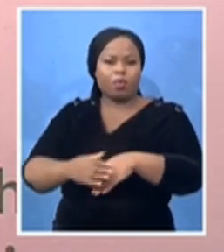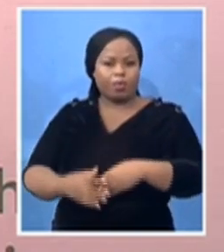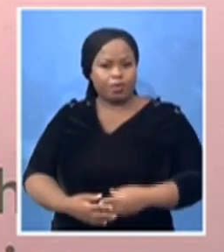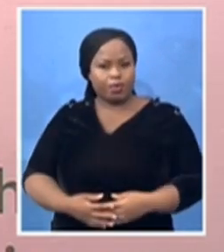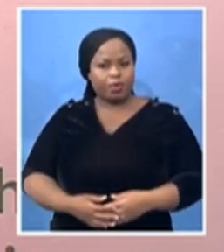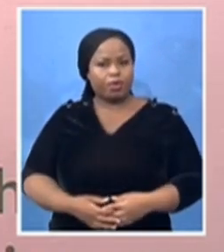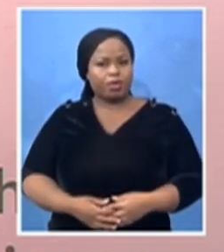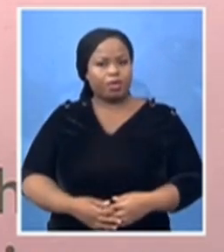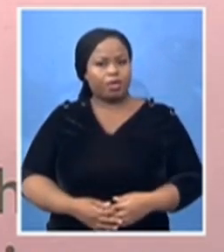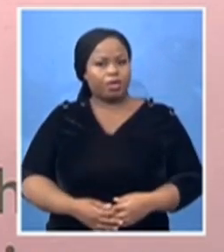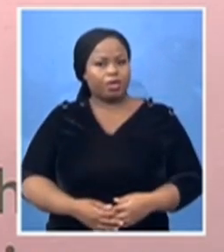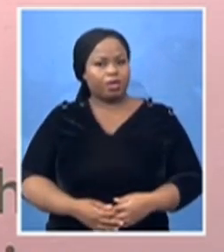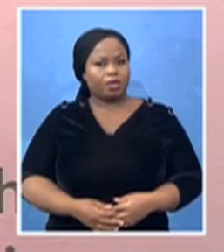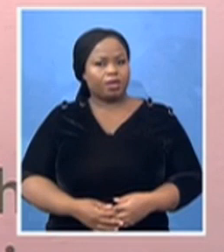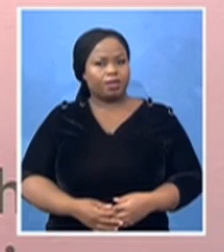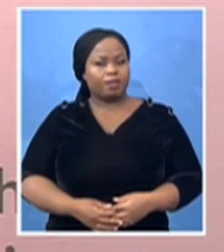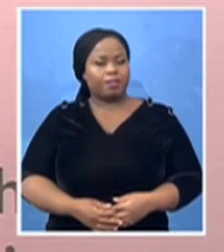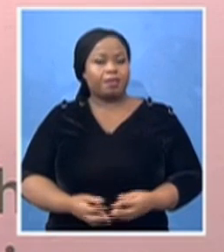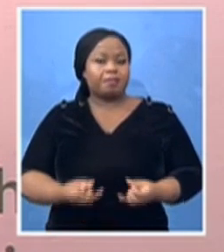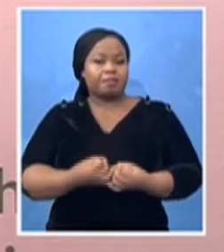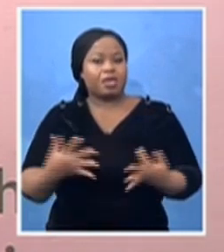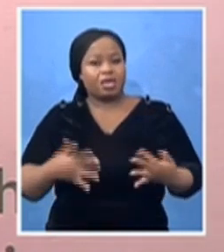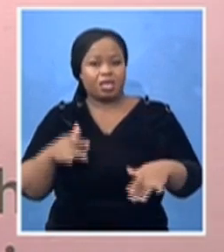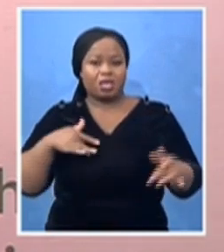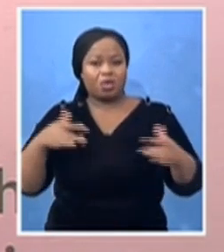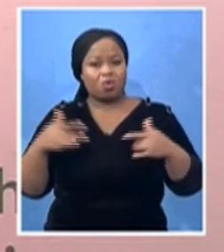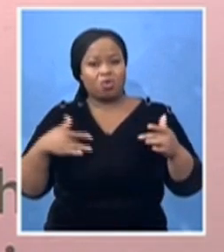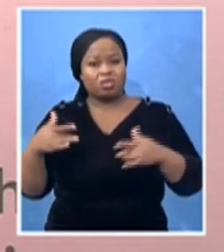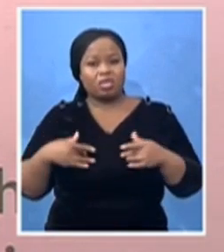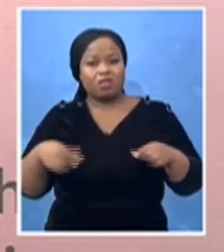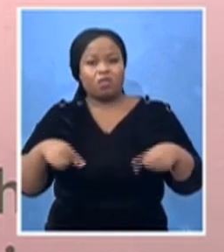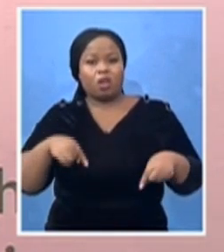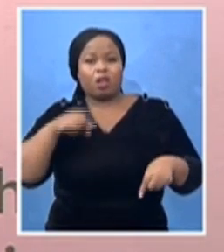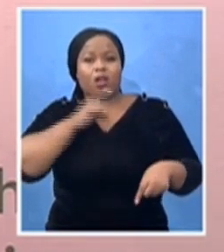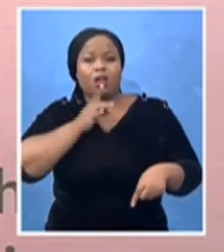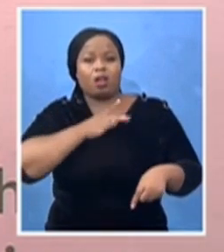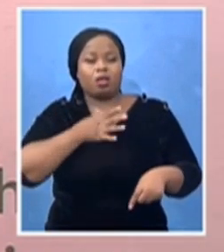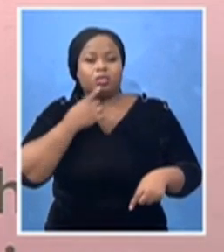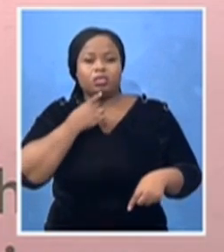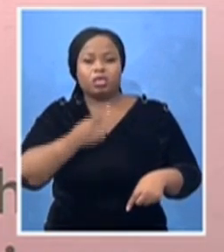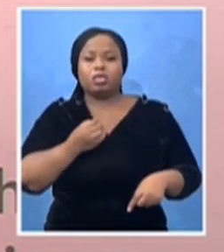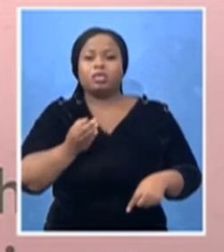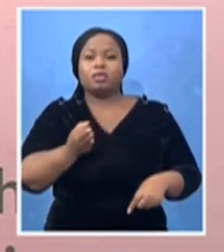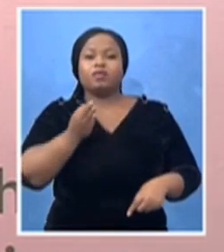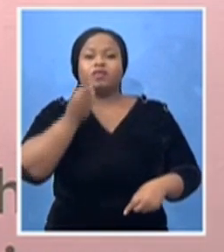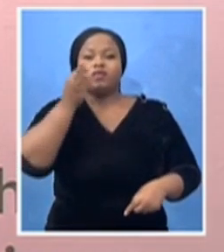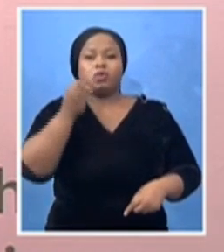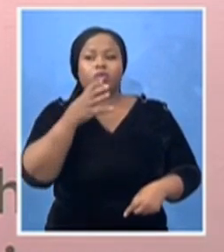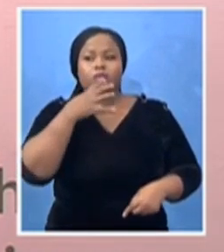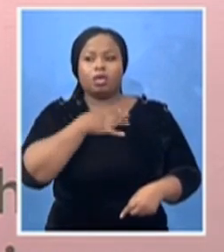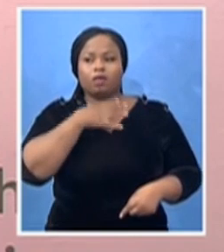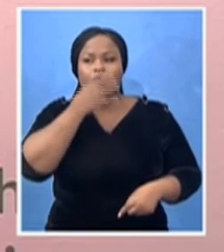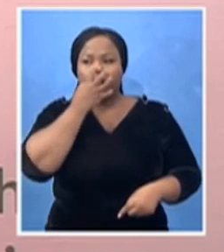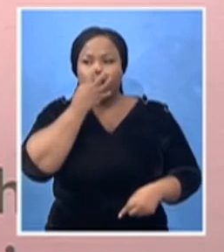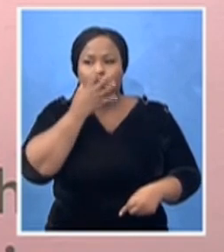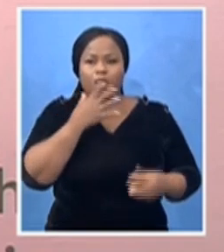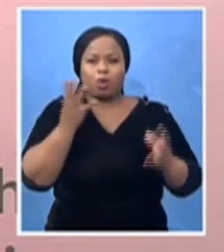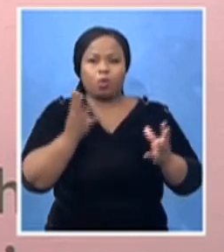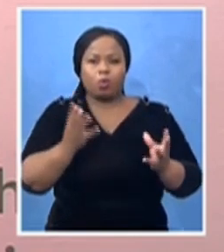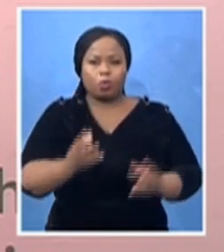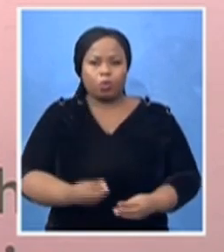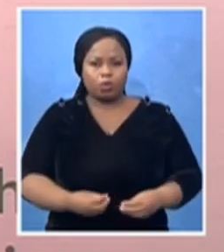concern about a possible shortage of oxygen in the future. We are working on that matter. We are going to be engaging